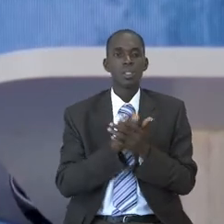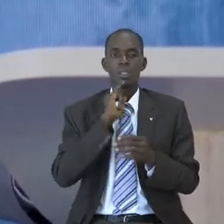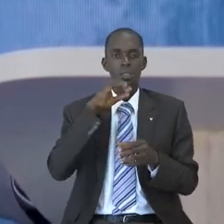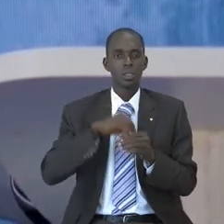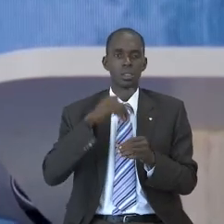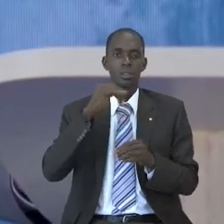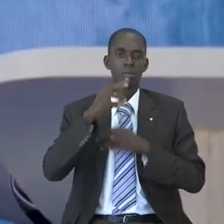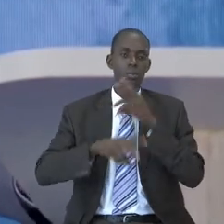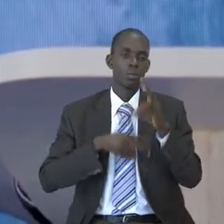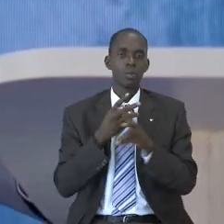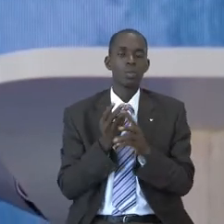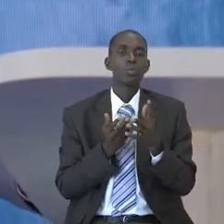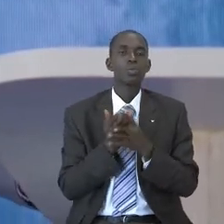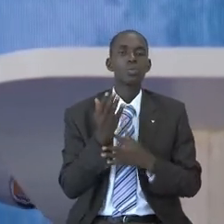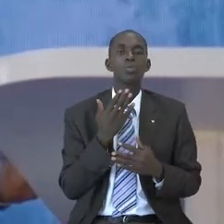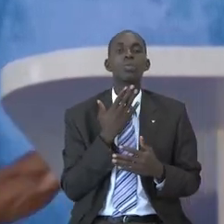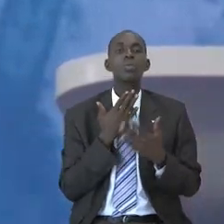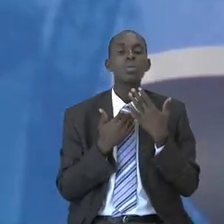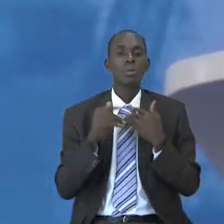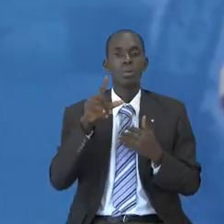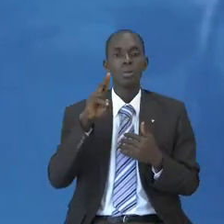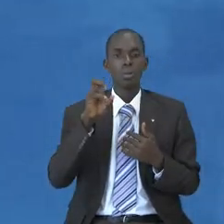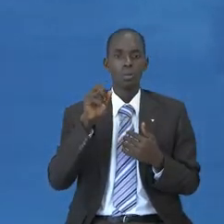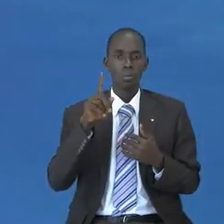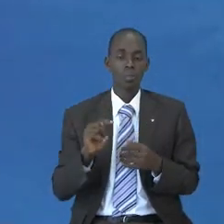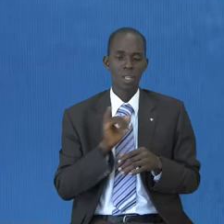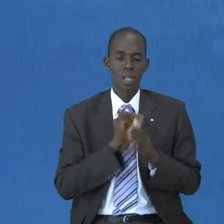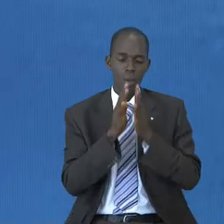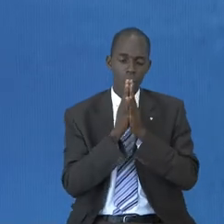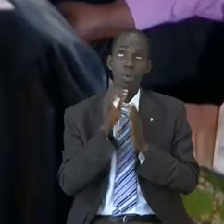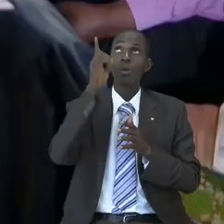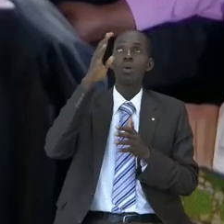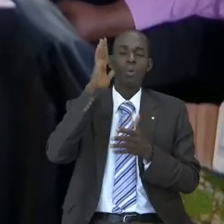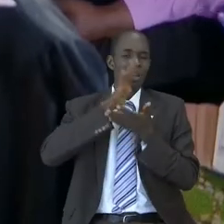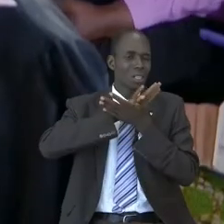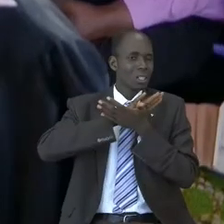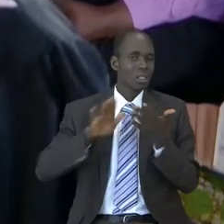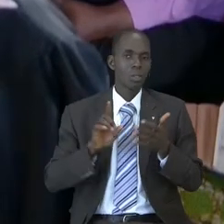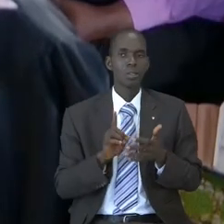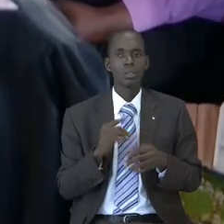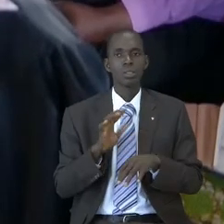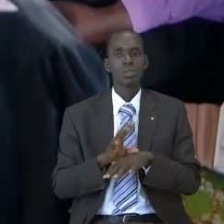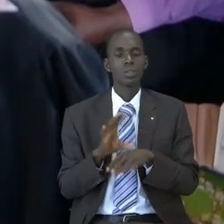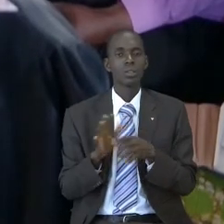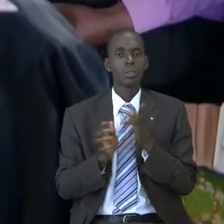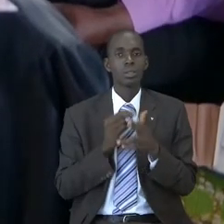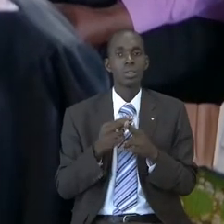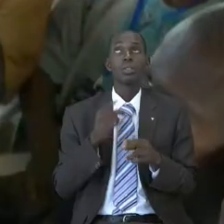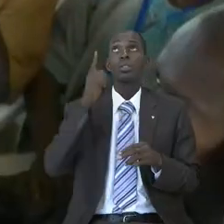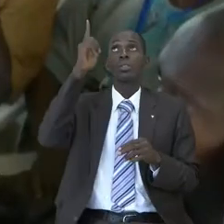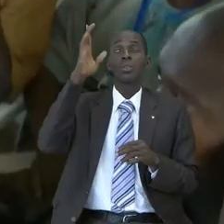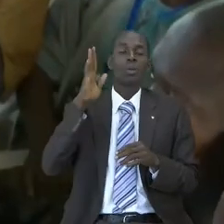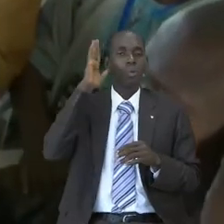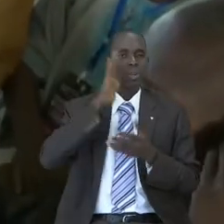the world through lust. I pray the Lord will clean up the church. The Lord will cleanse the